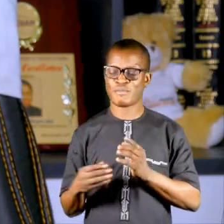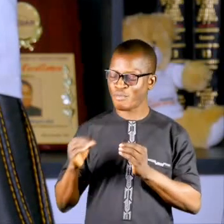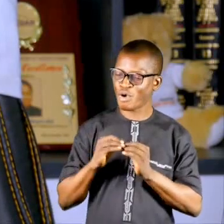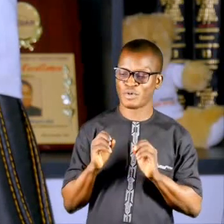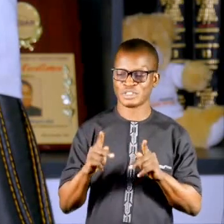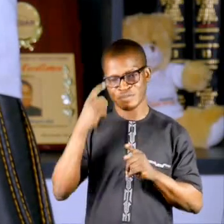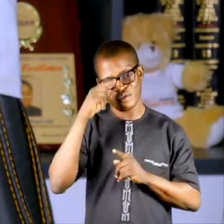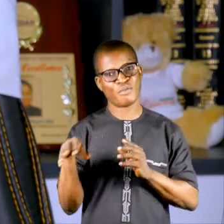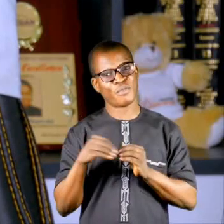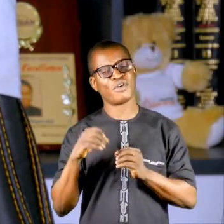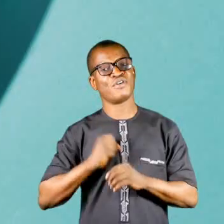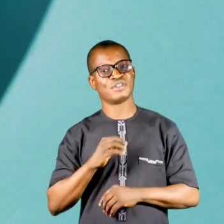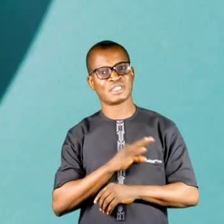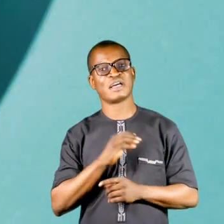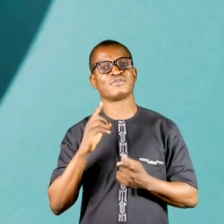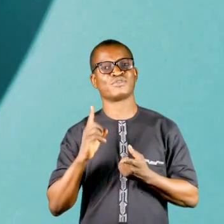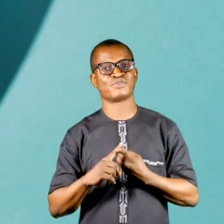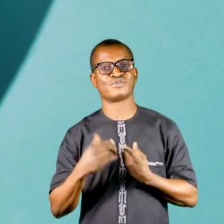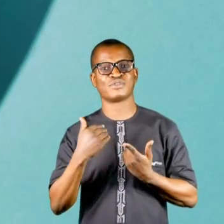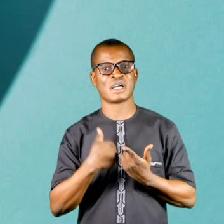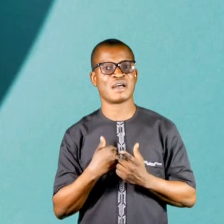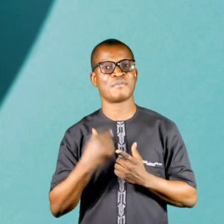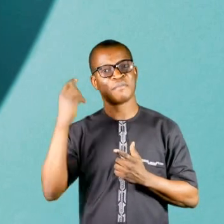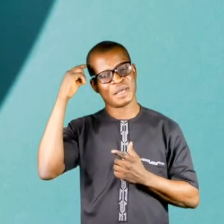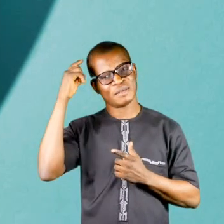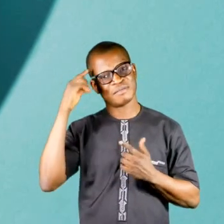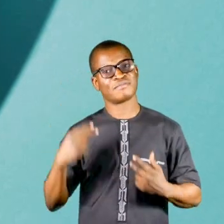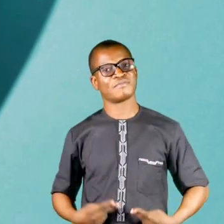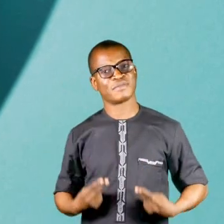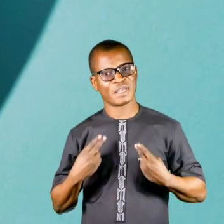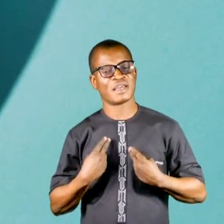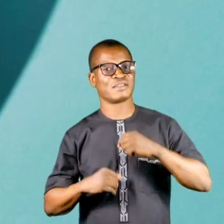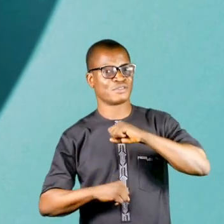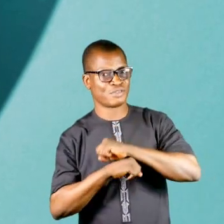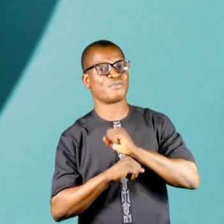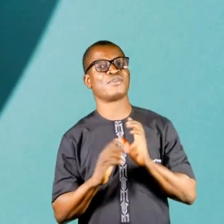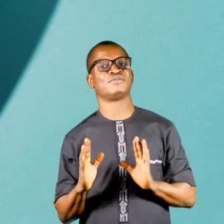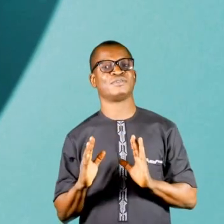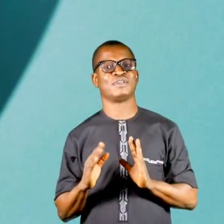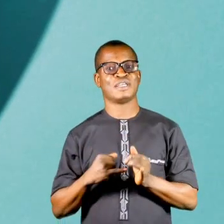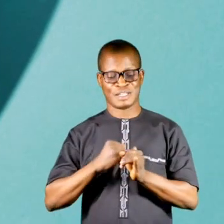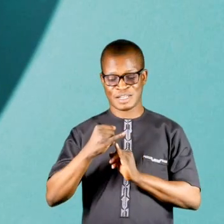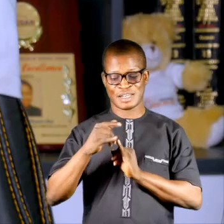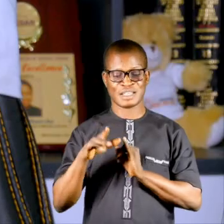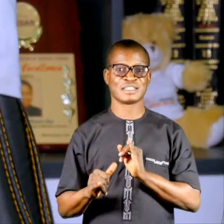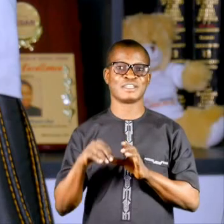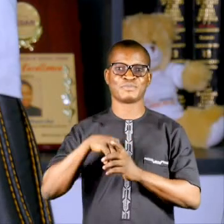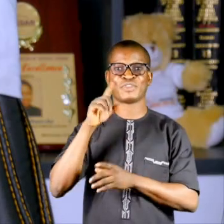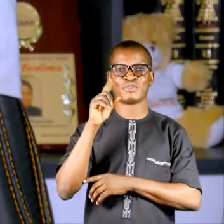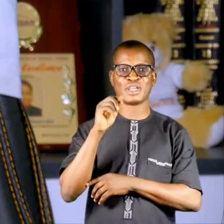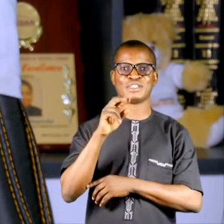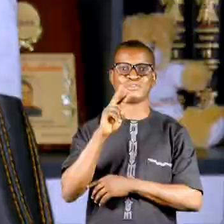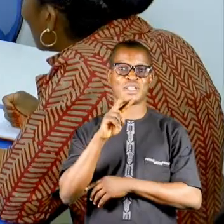more opportunities for more staff to have mental health support. So finally,